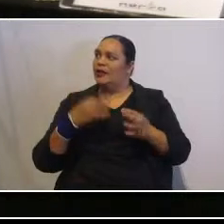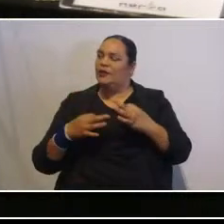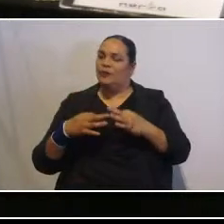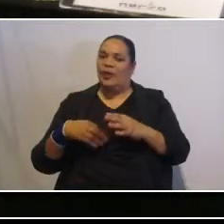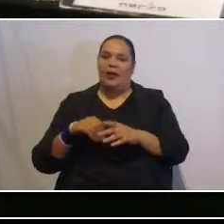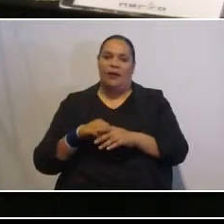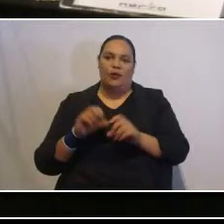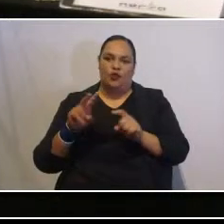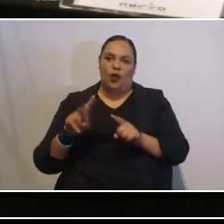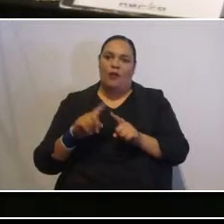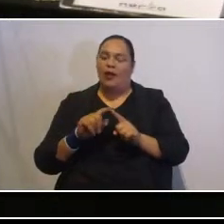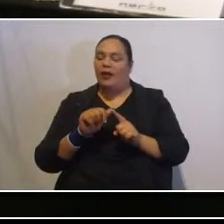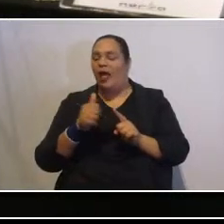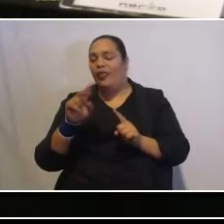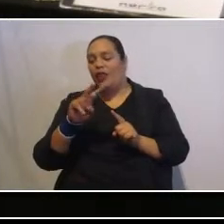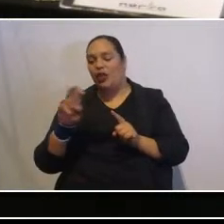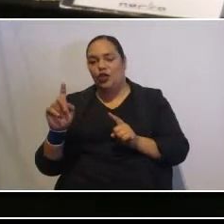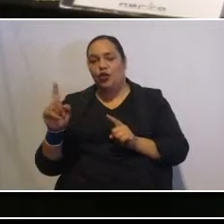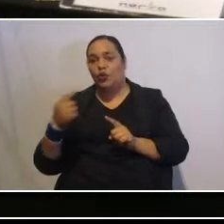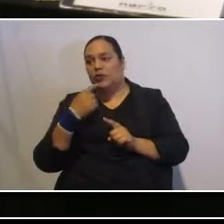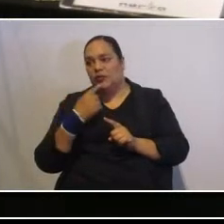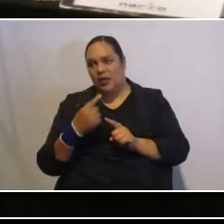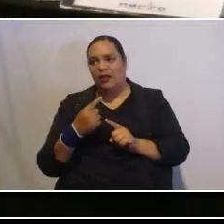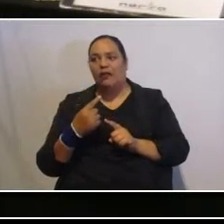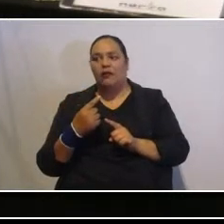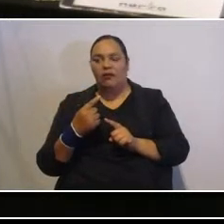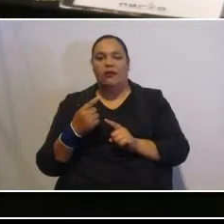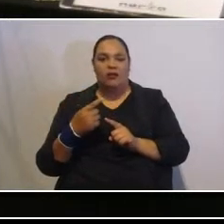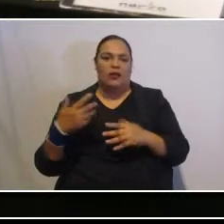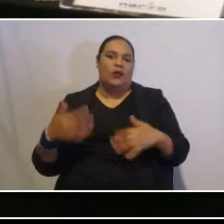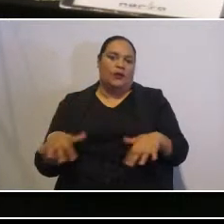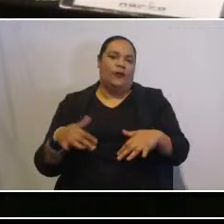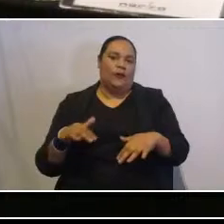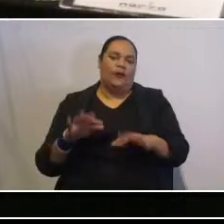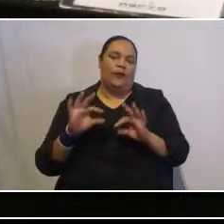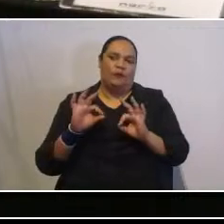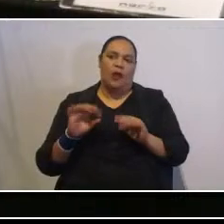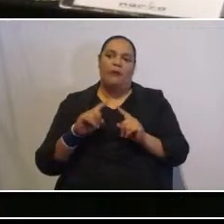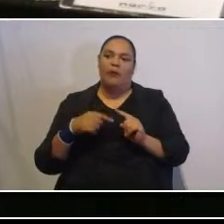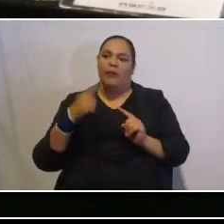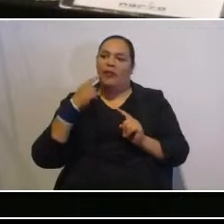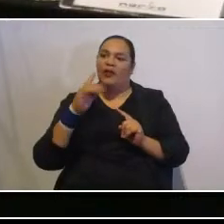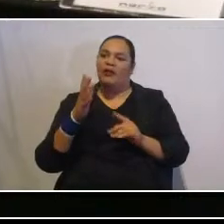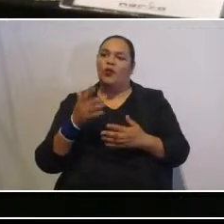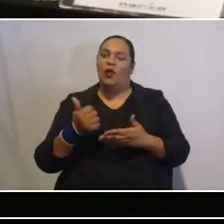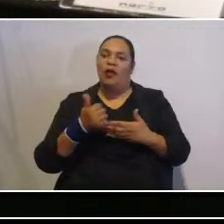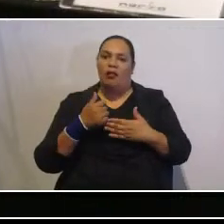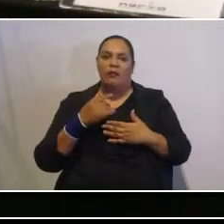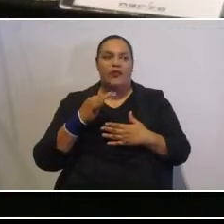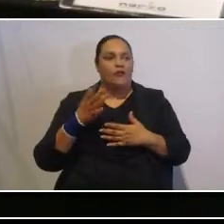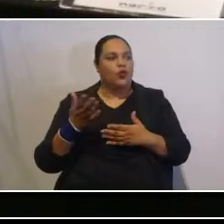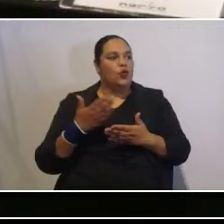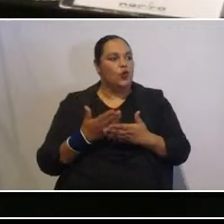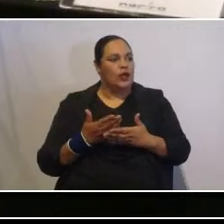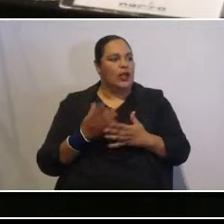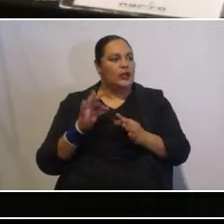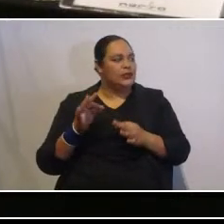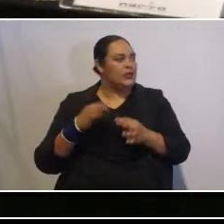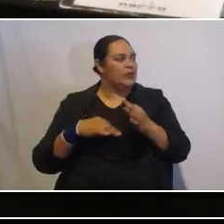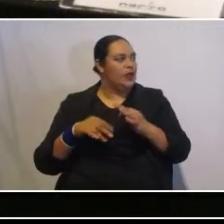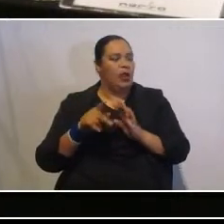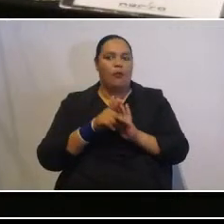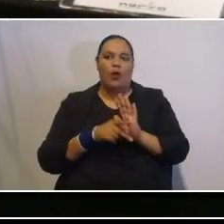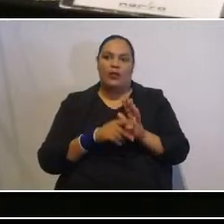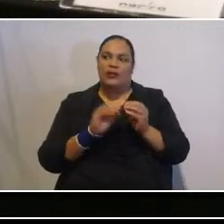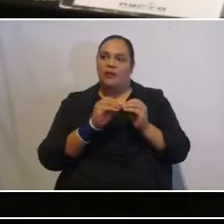But the rest of the issues that you're raising are significant, and I think it would help if you can also flag that with